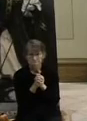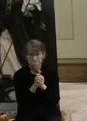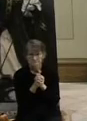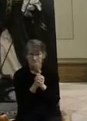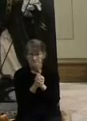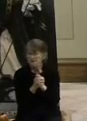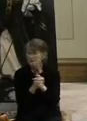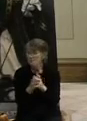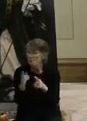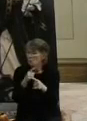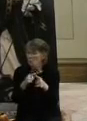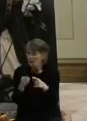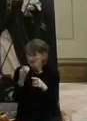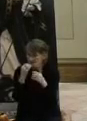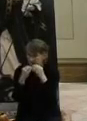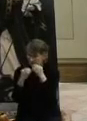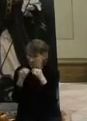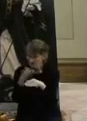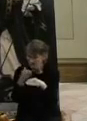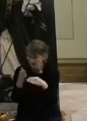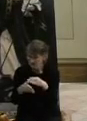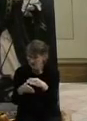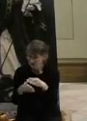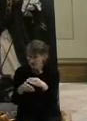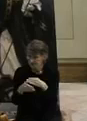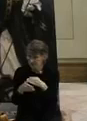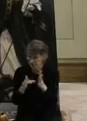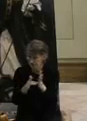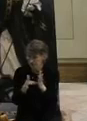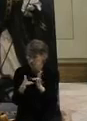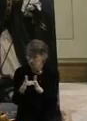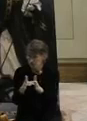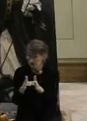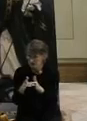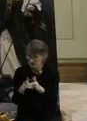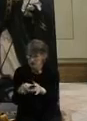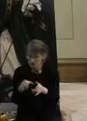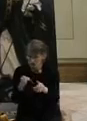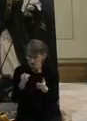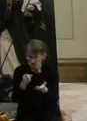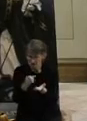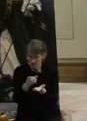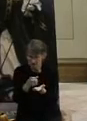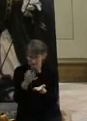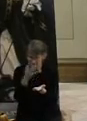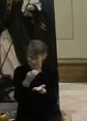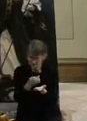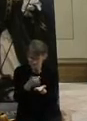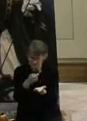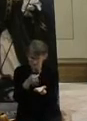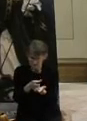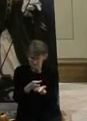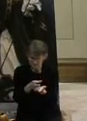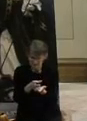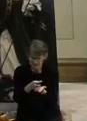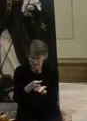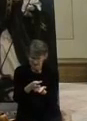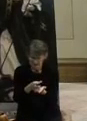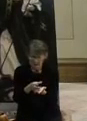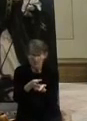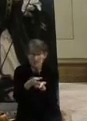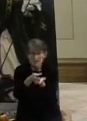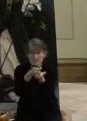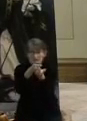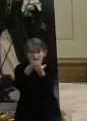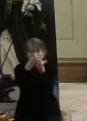In a similar way, when supper was ended, he took this precious chalice in his holy and venerable hands, and